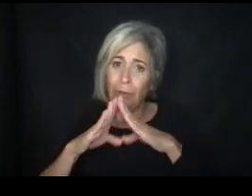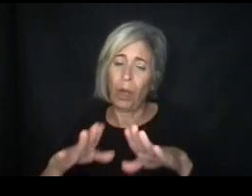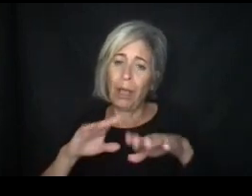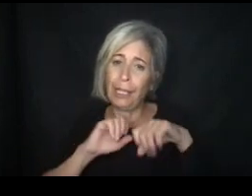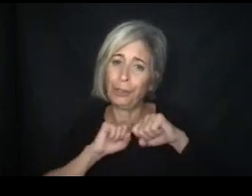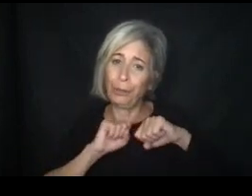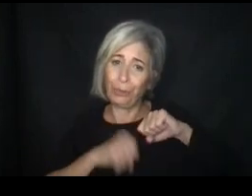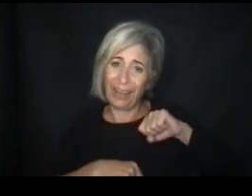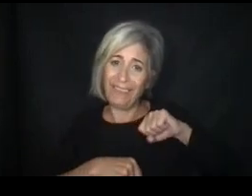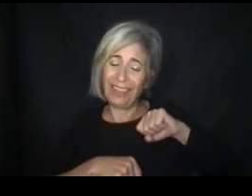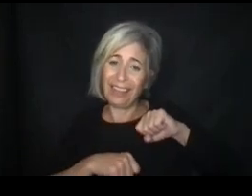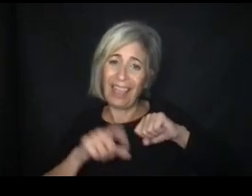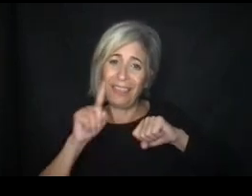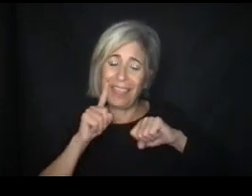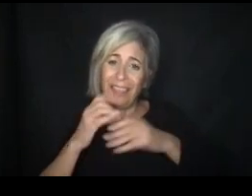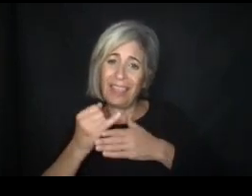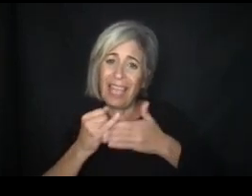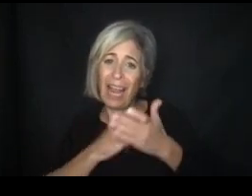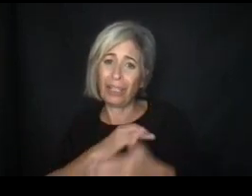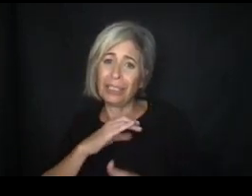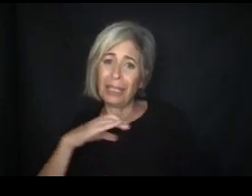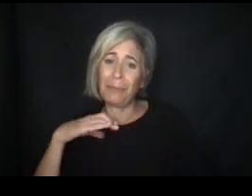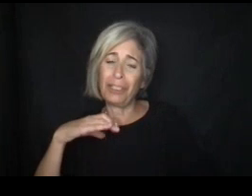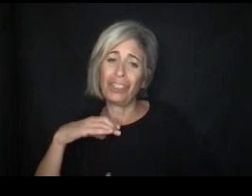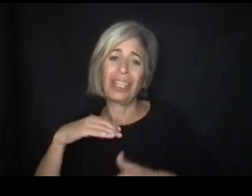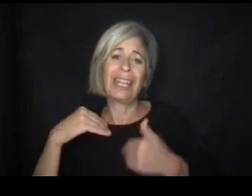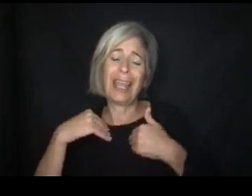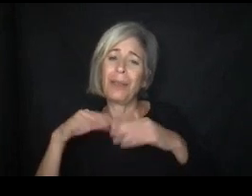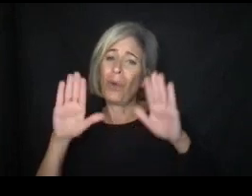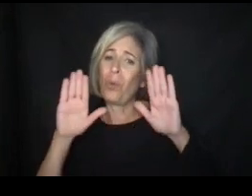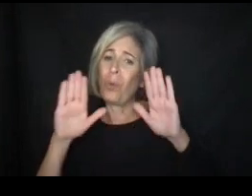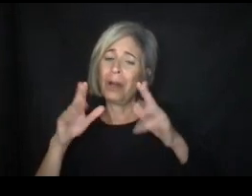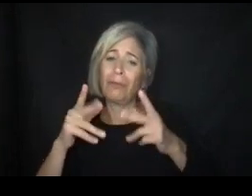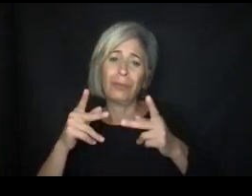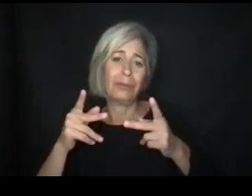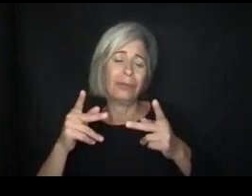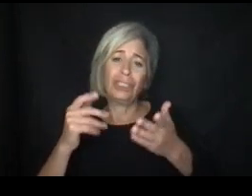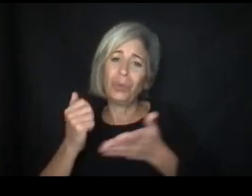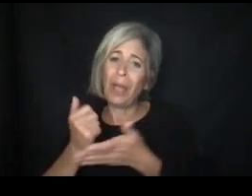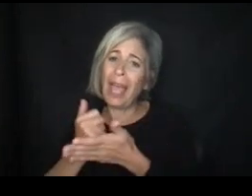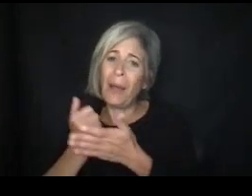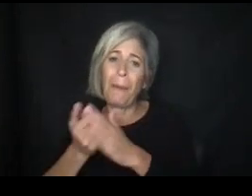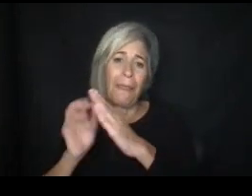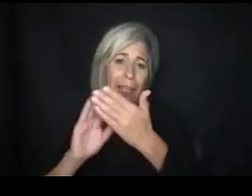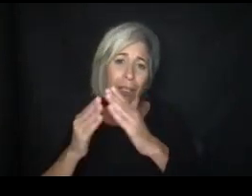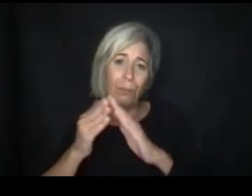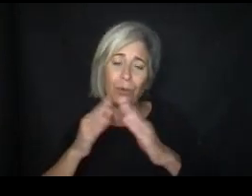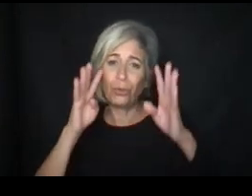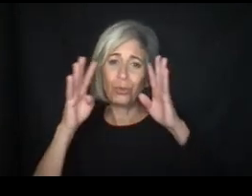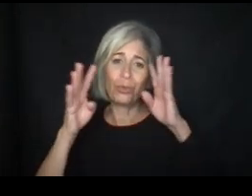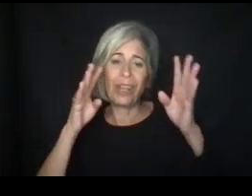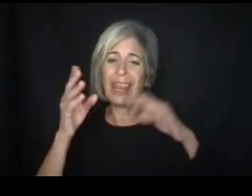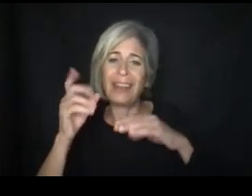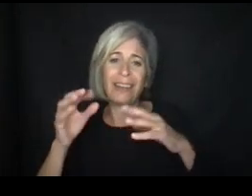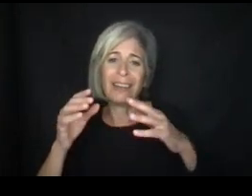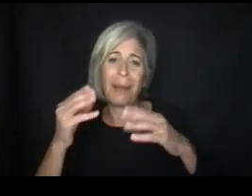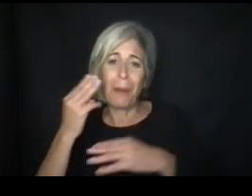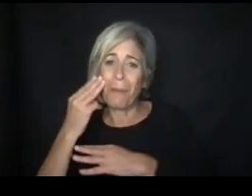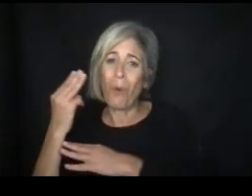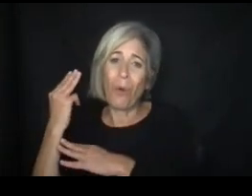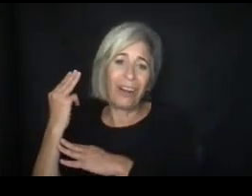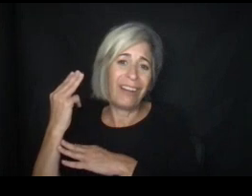think the Arts Commission could play a wonderful role in helping the community create some kind of a